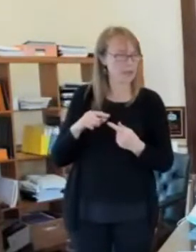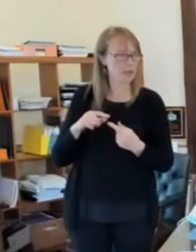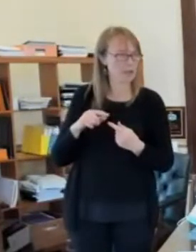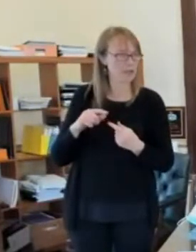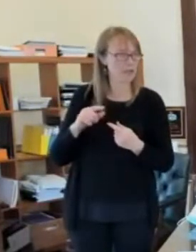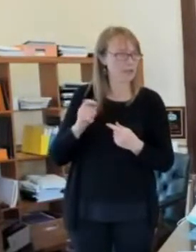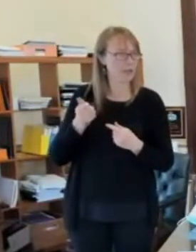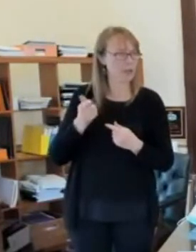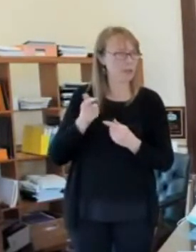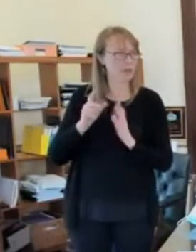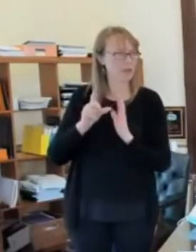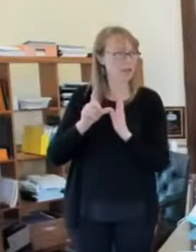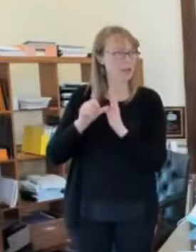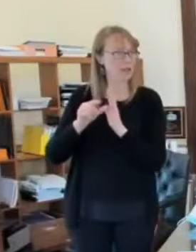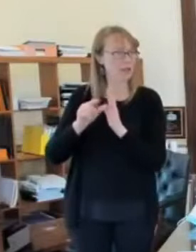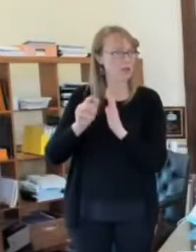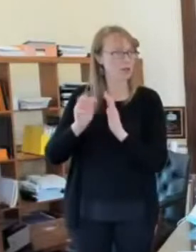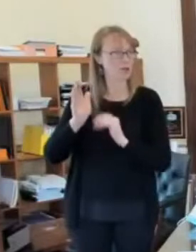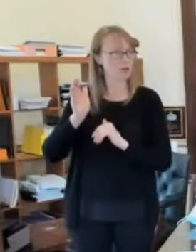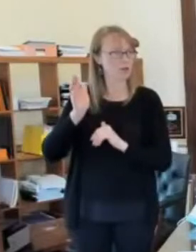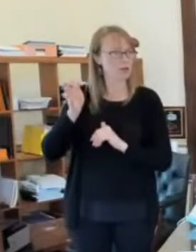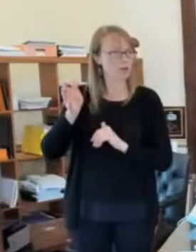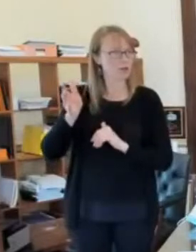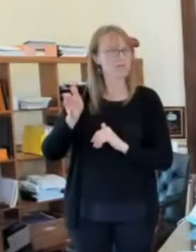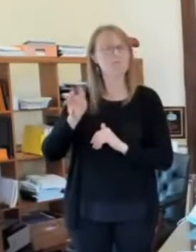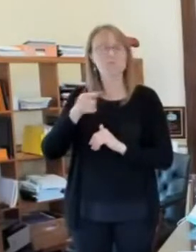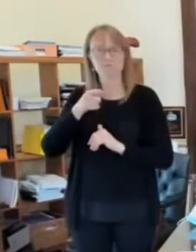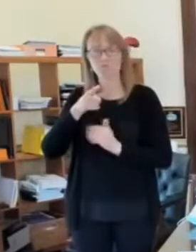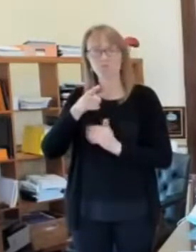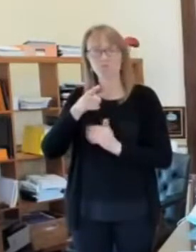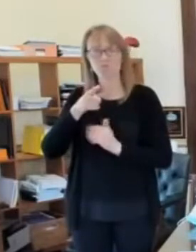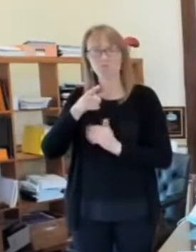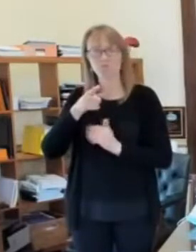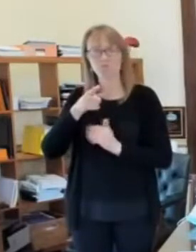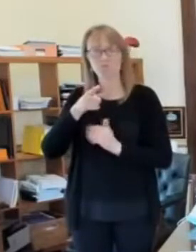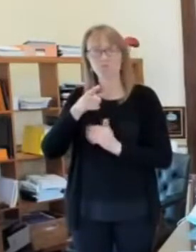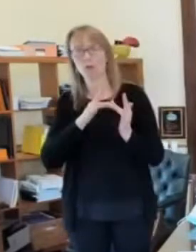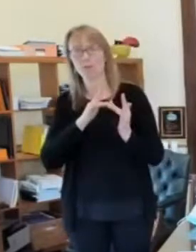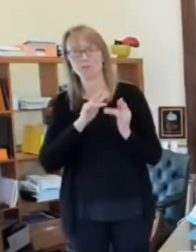It's a little ways off. It's on our website, I believe.